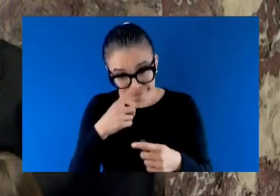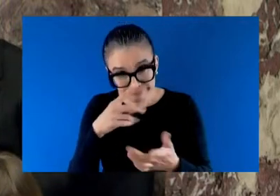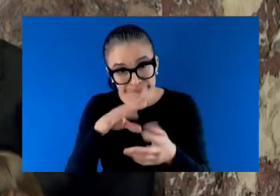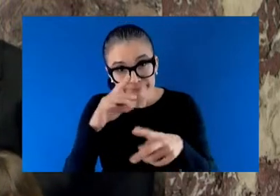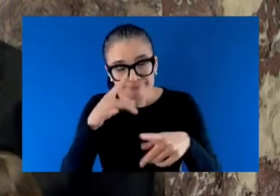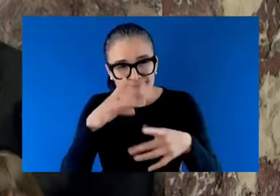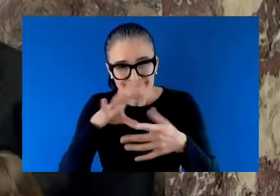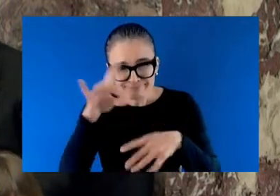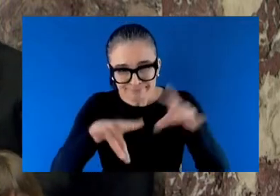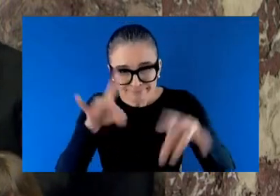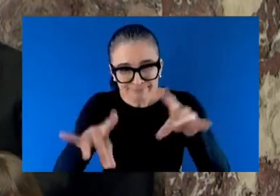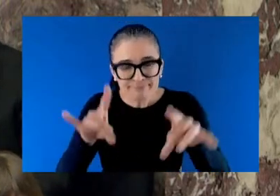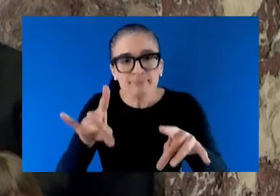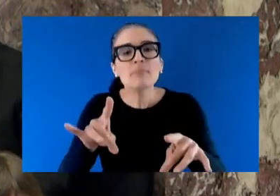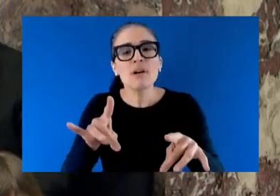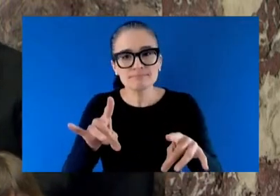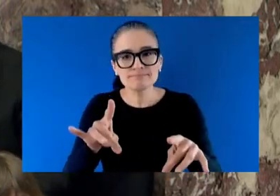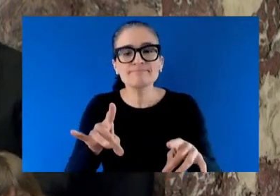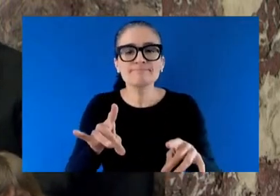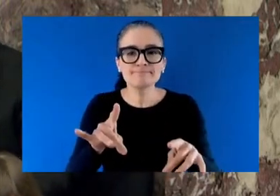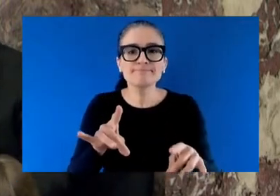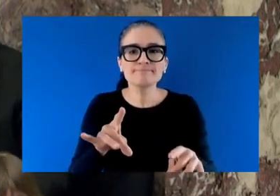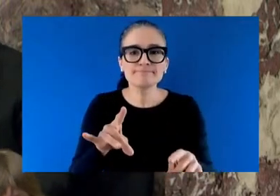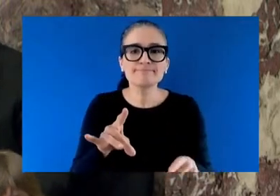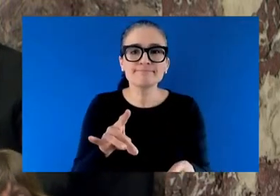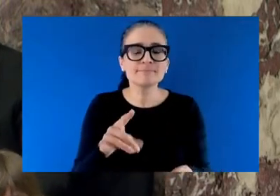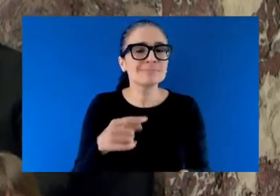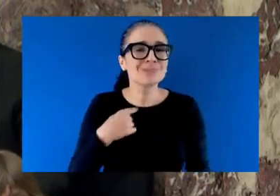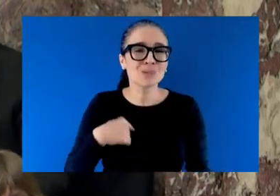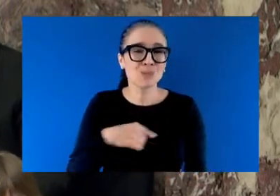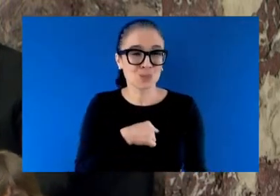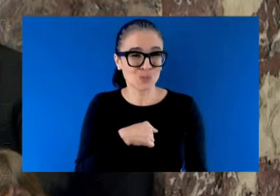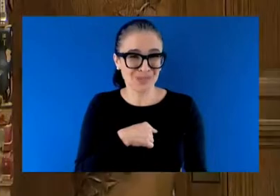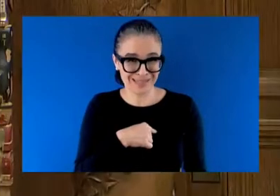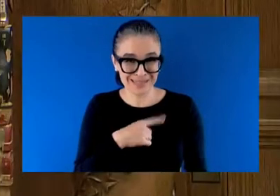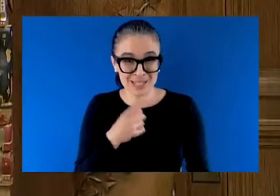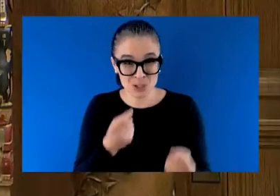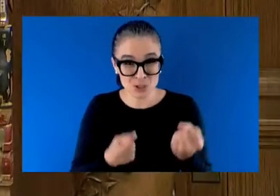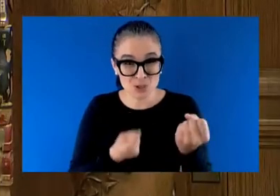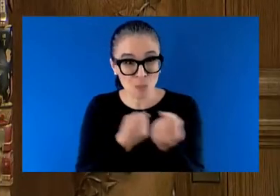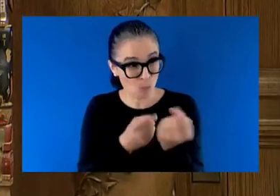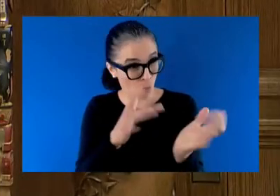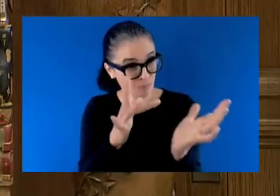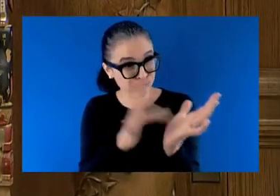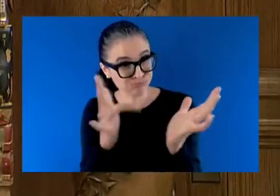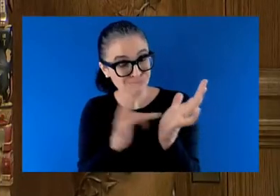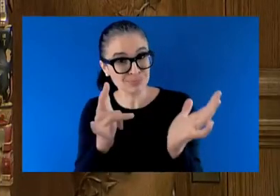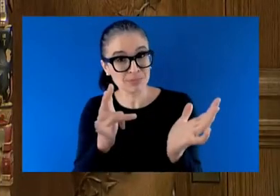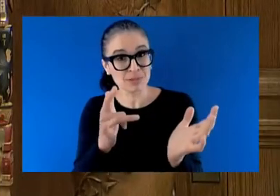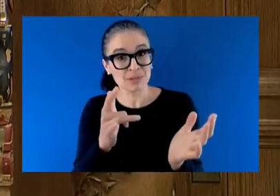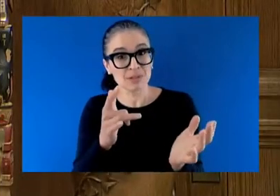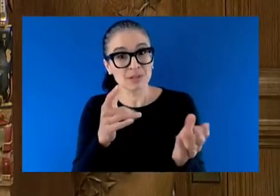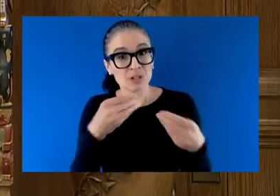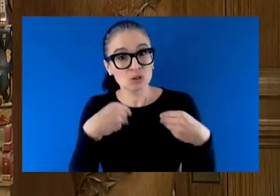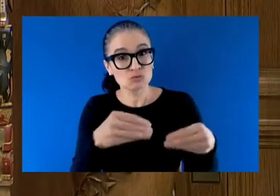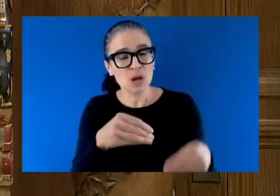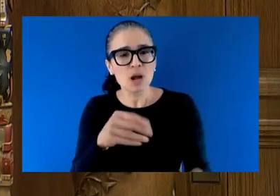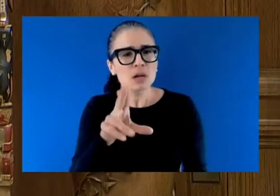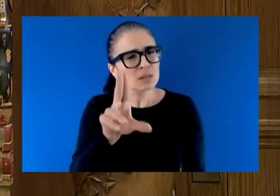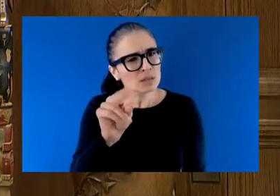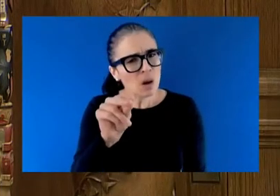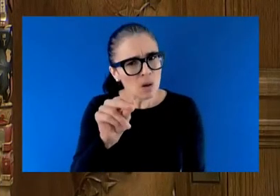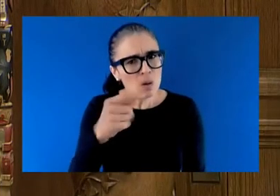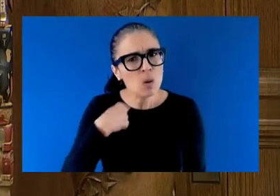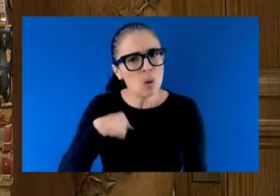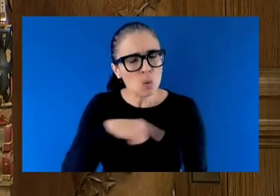incorrect. Action will be taken, and action is being taken. Member for Kamloops North